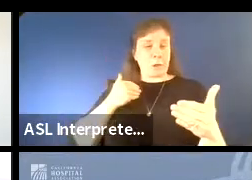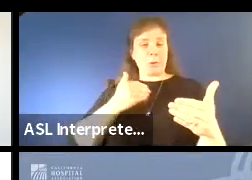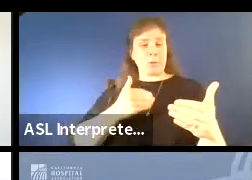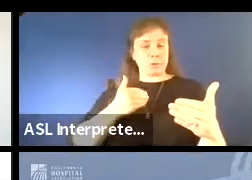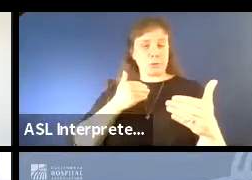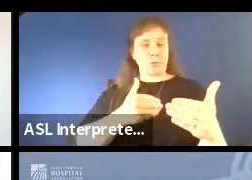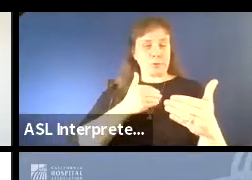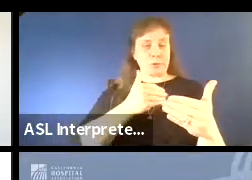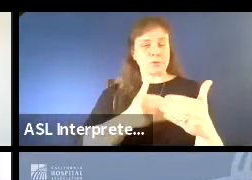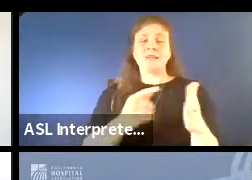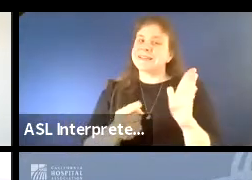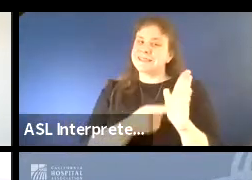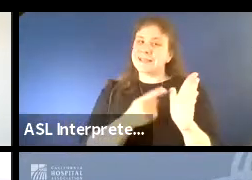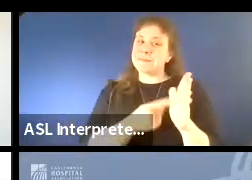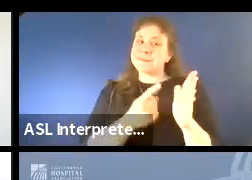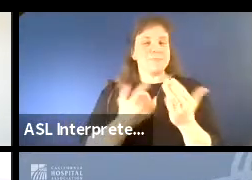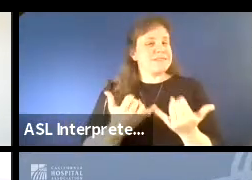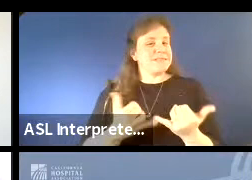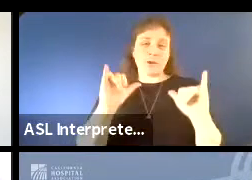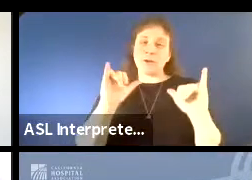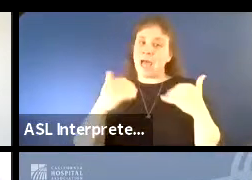twists and turns.